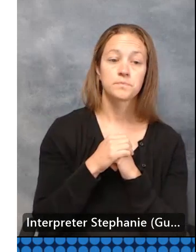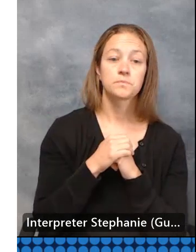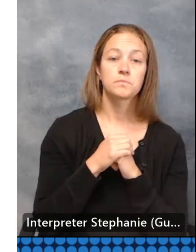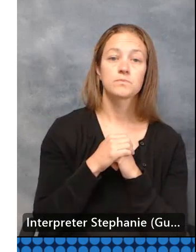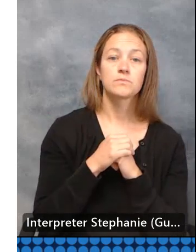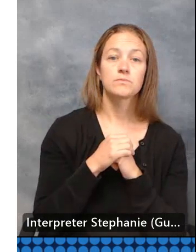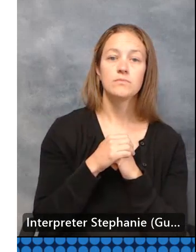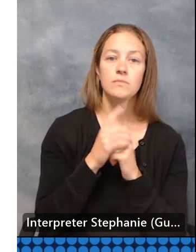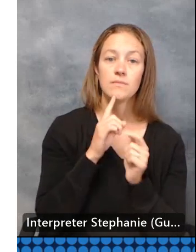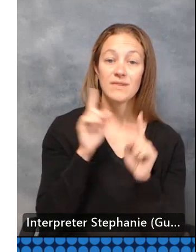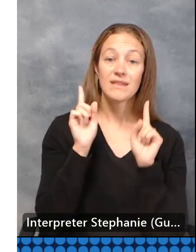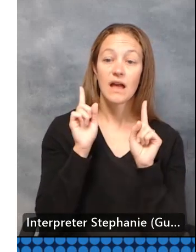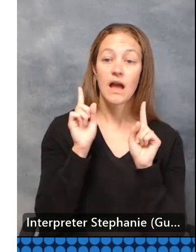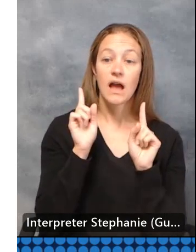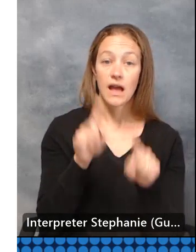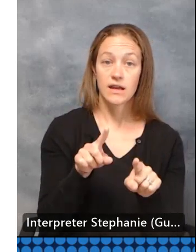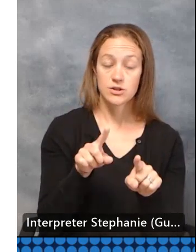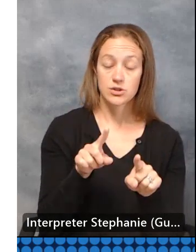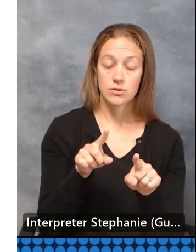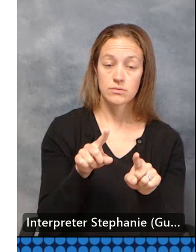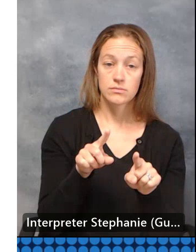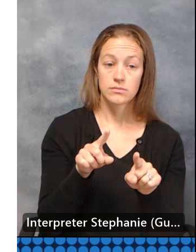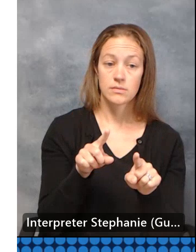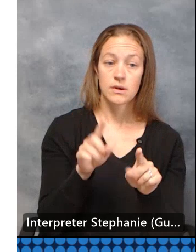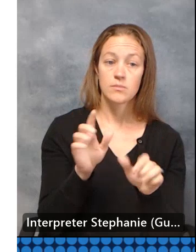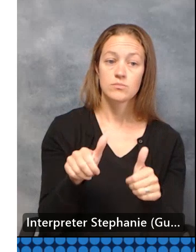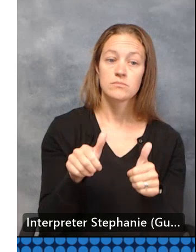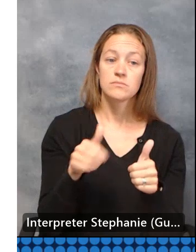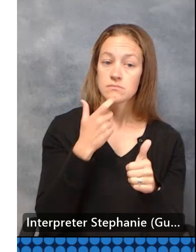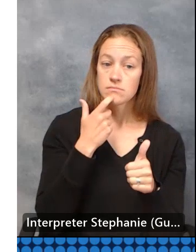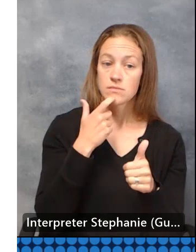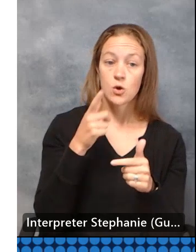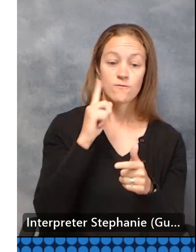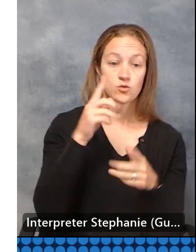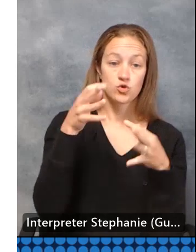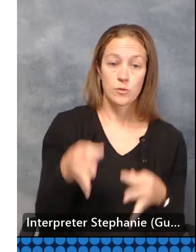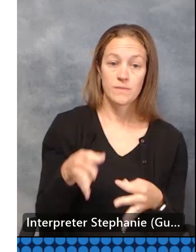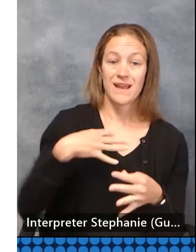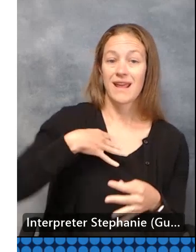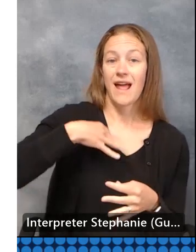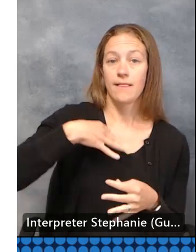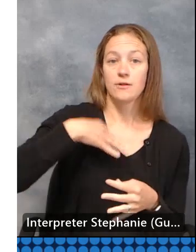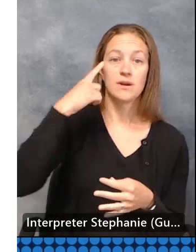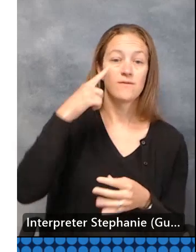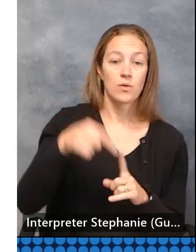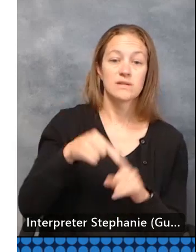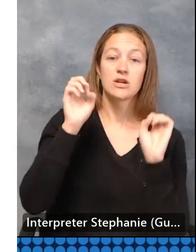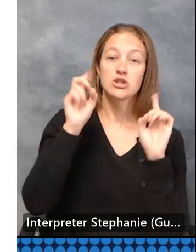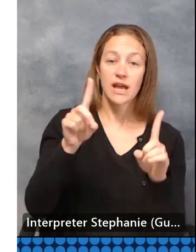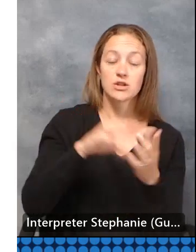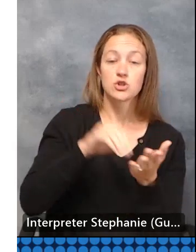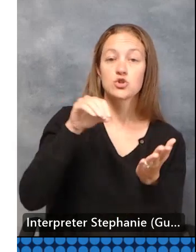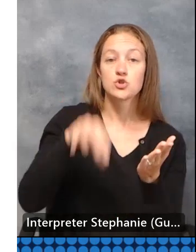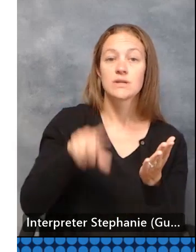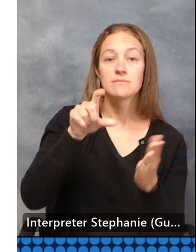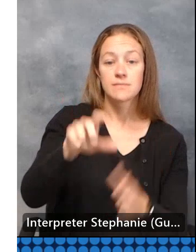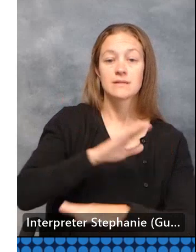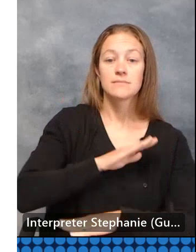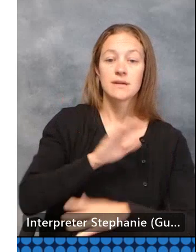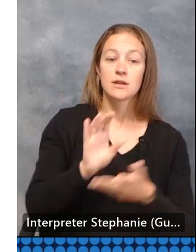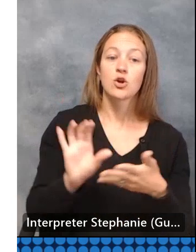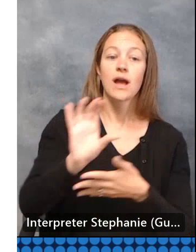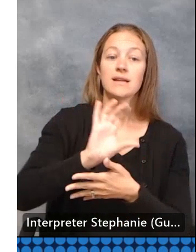The answer provides, to determine eligibility for special education, students must meet the